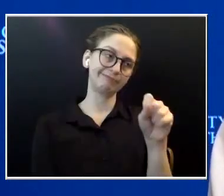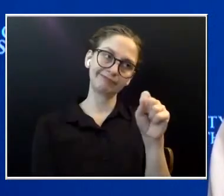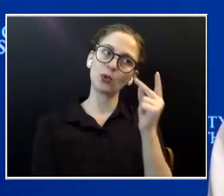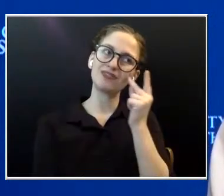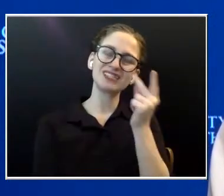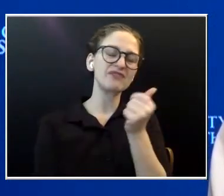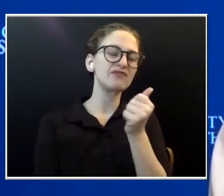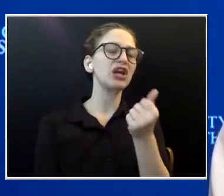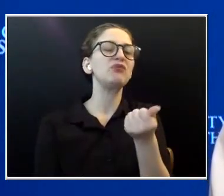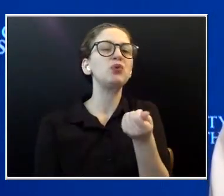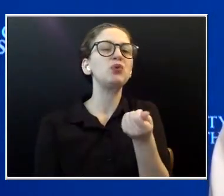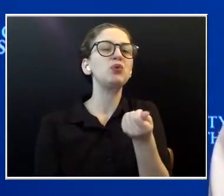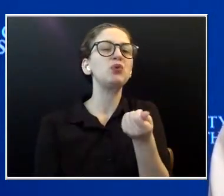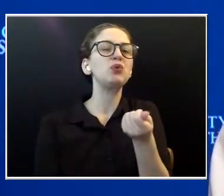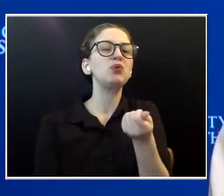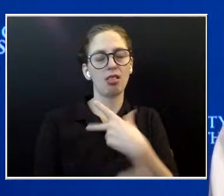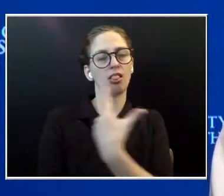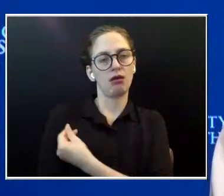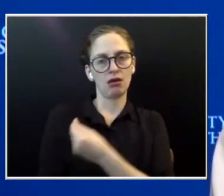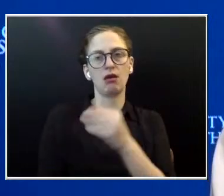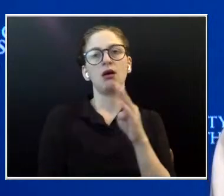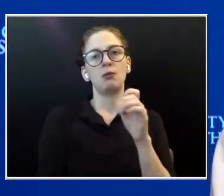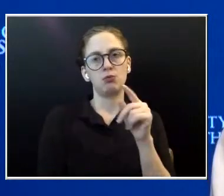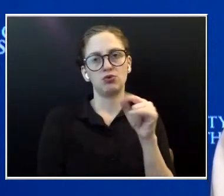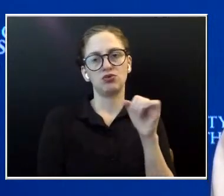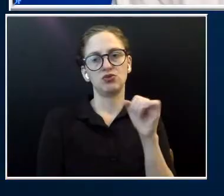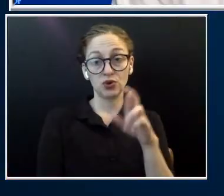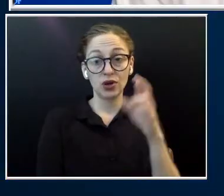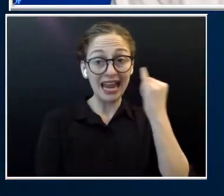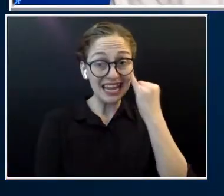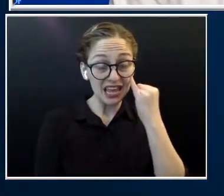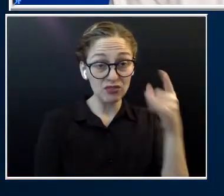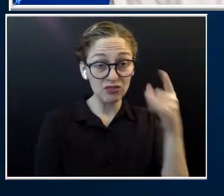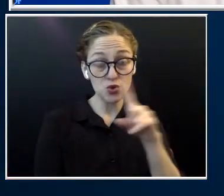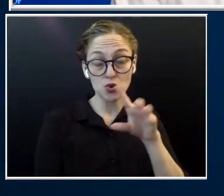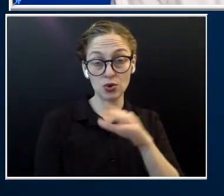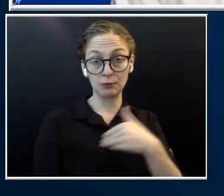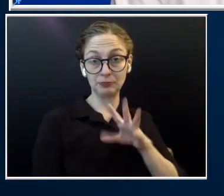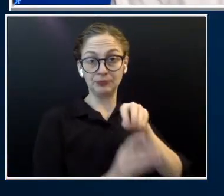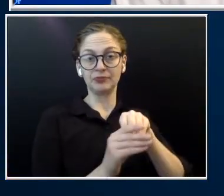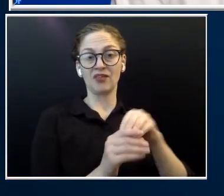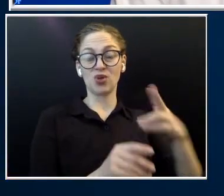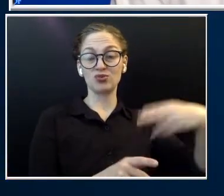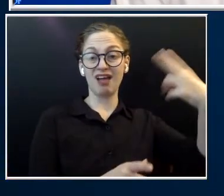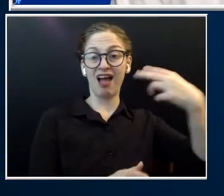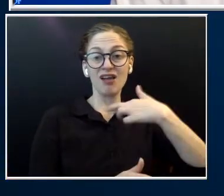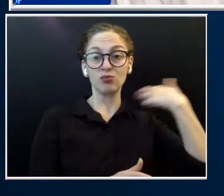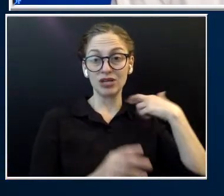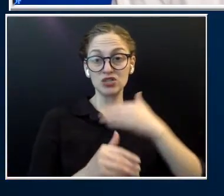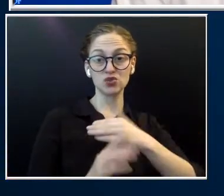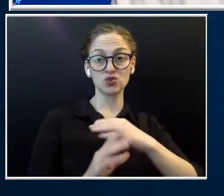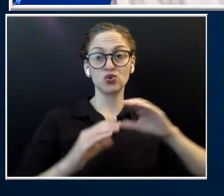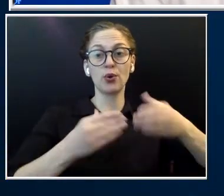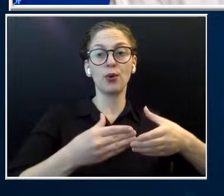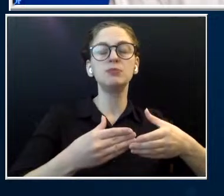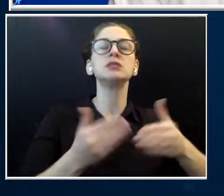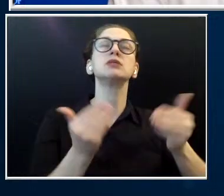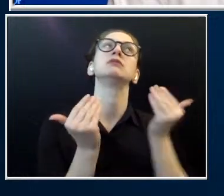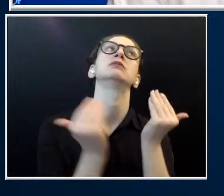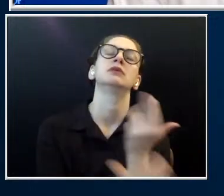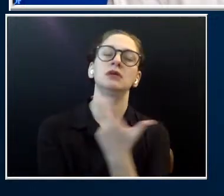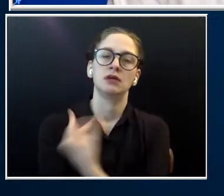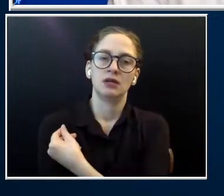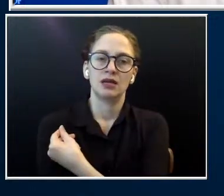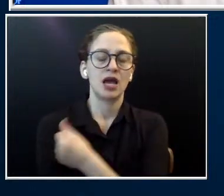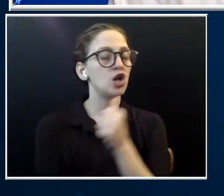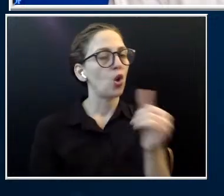groups, it is really encouraged to get those vaccines. Yeah. Don't make a mistake and wait, because once you have it, vaccination is not going to help you. And